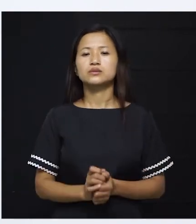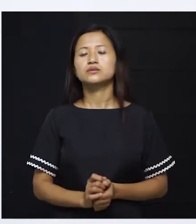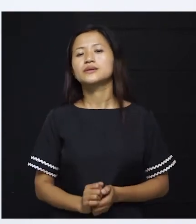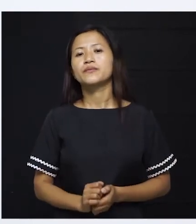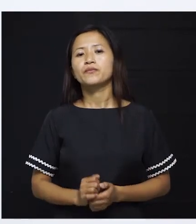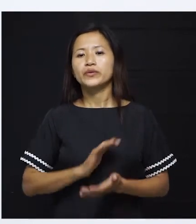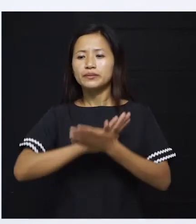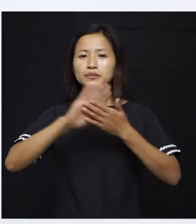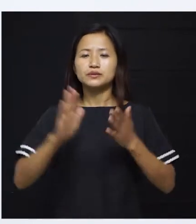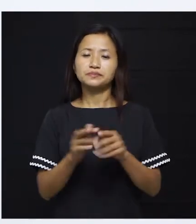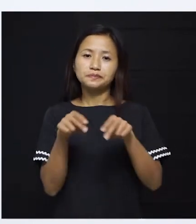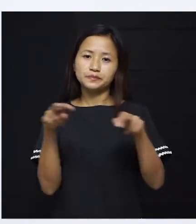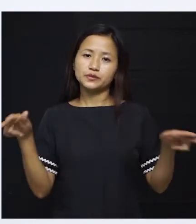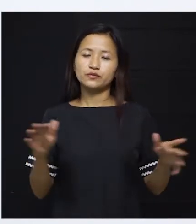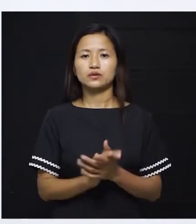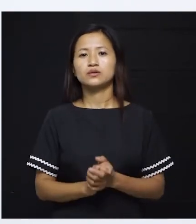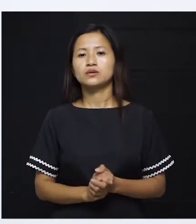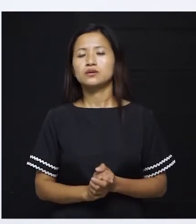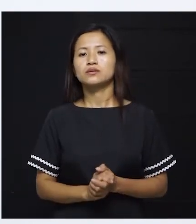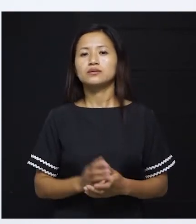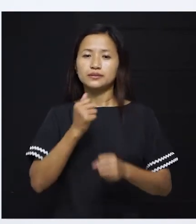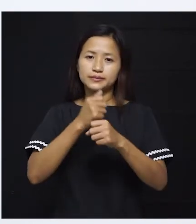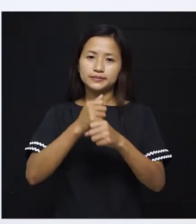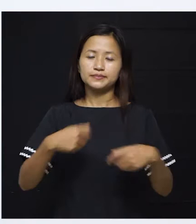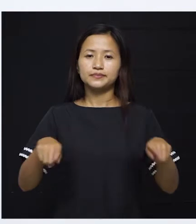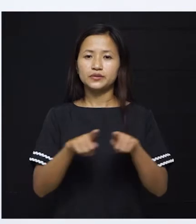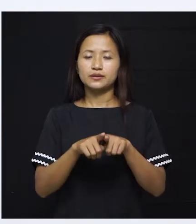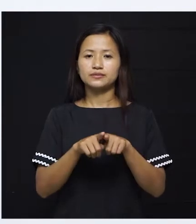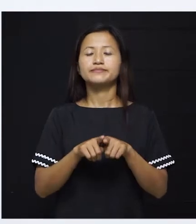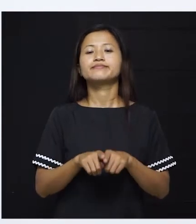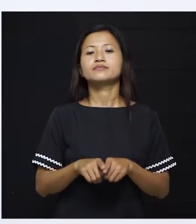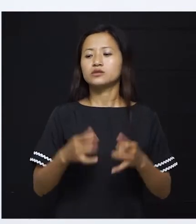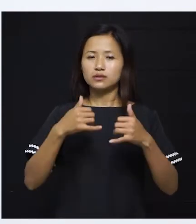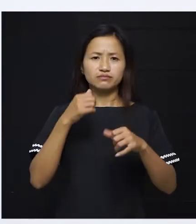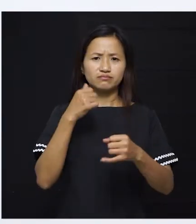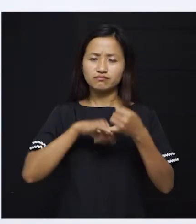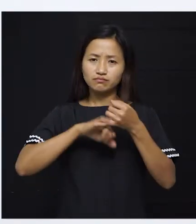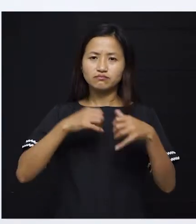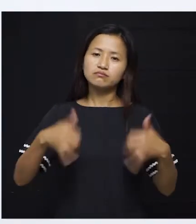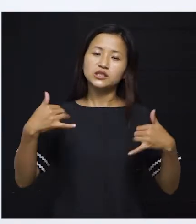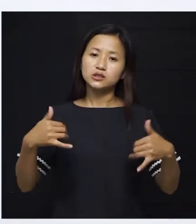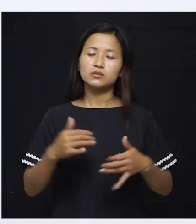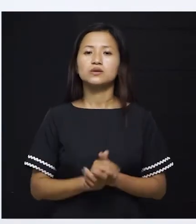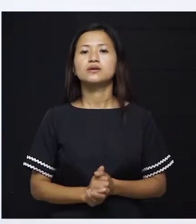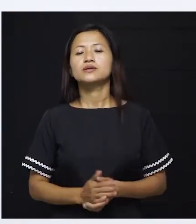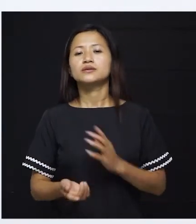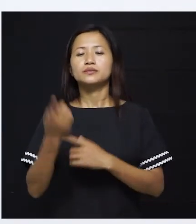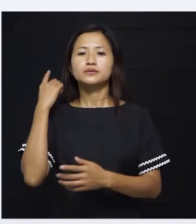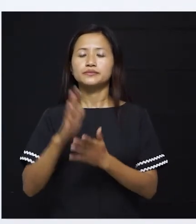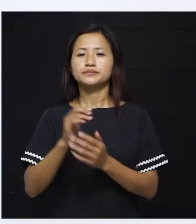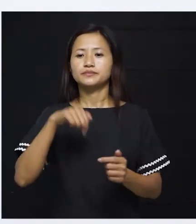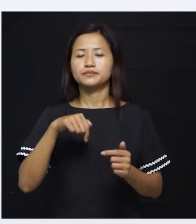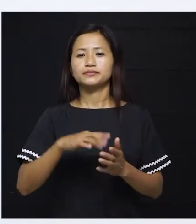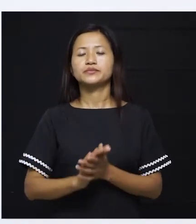games and sports were completely different from the games and sports that the young boys involve themselves at the present generation.